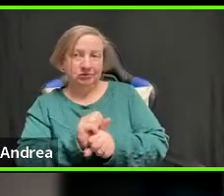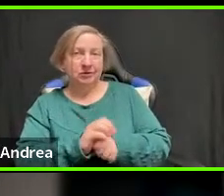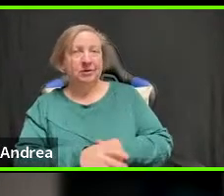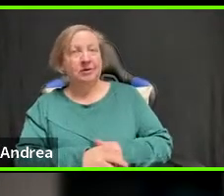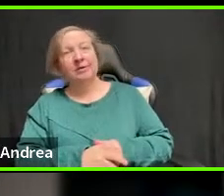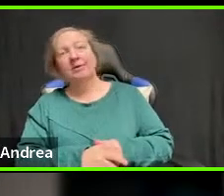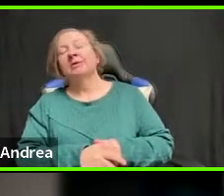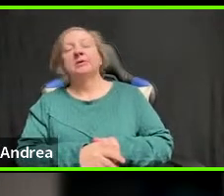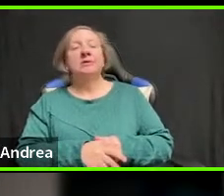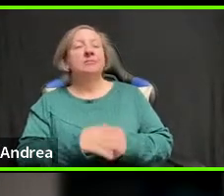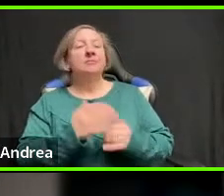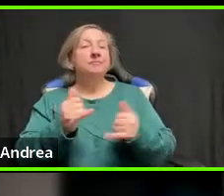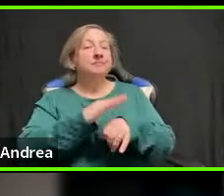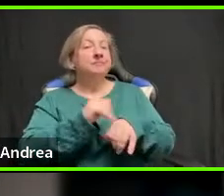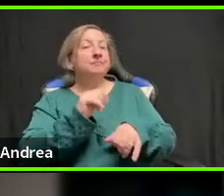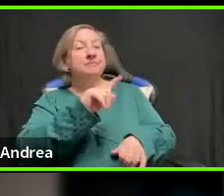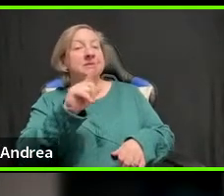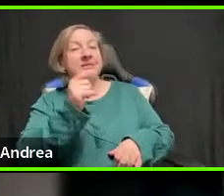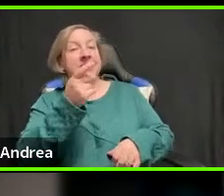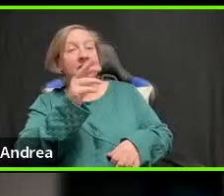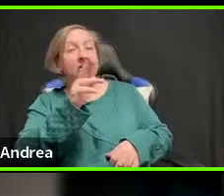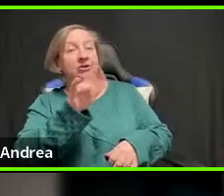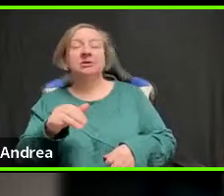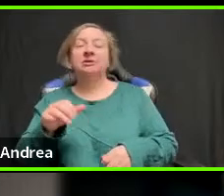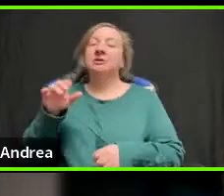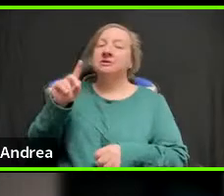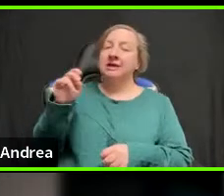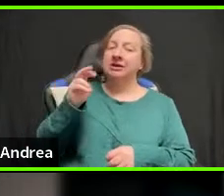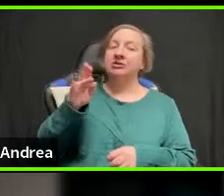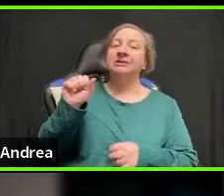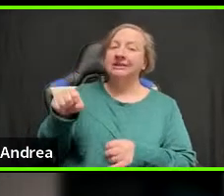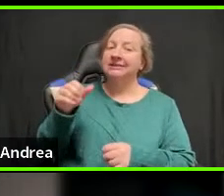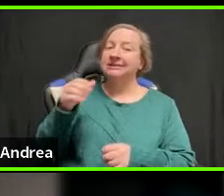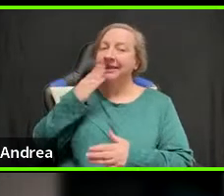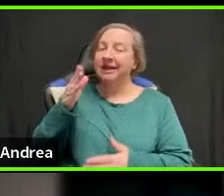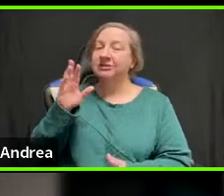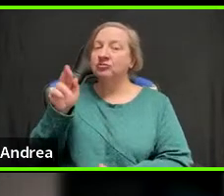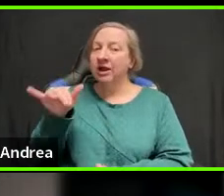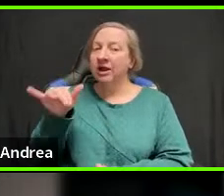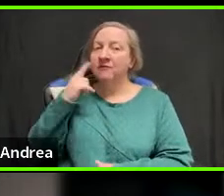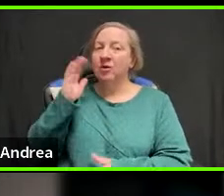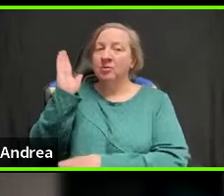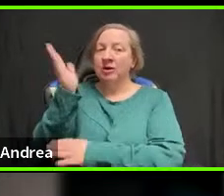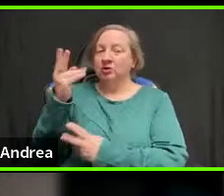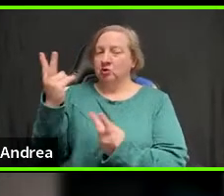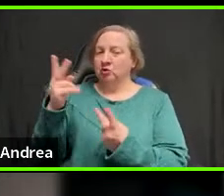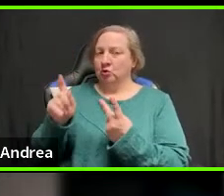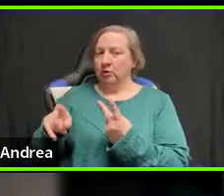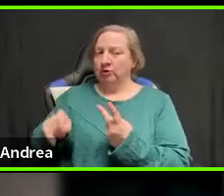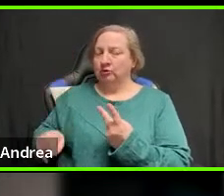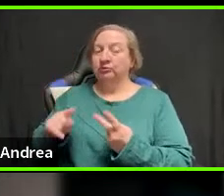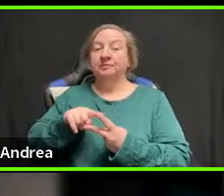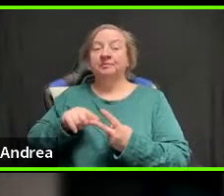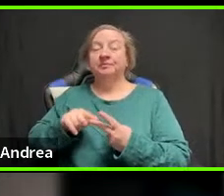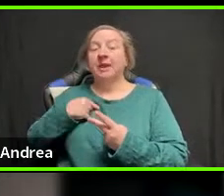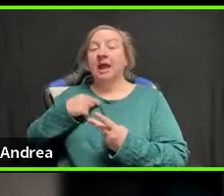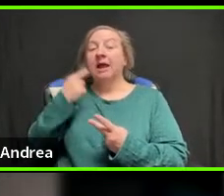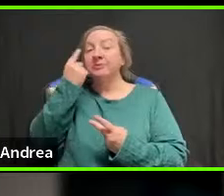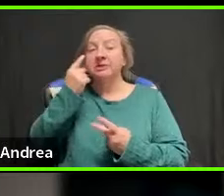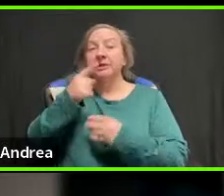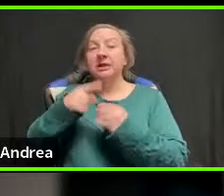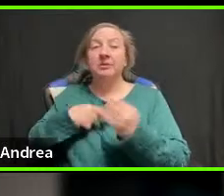Zachary? Great, thank you. Thanks, Ray, for the presentation. I had 2 questions. One was, I was thinking about the